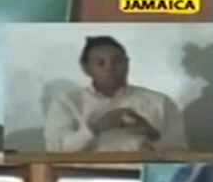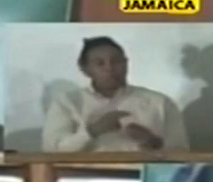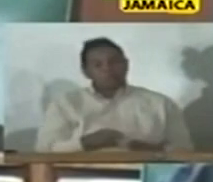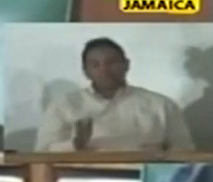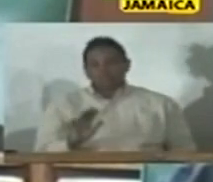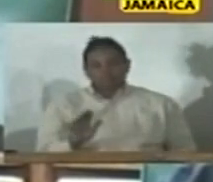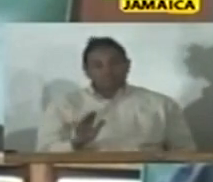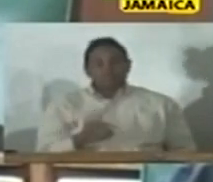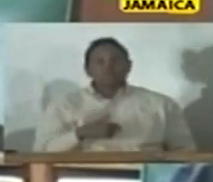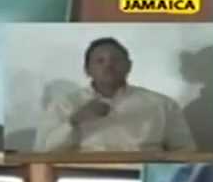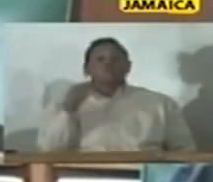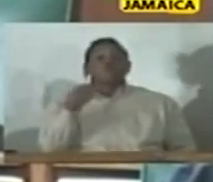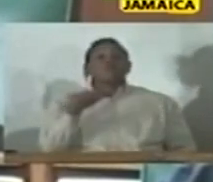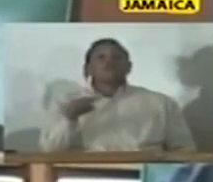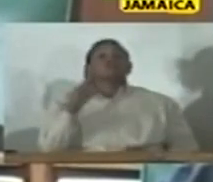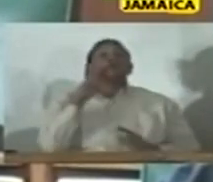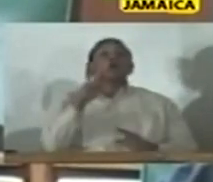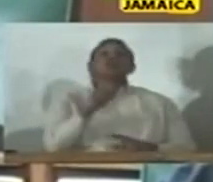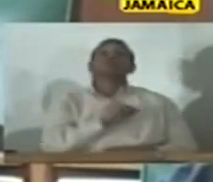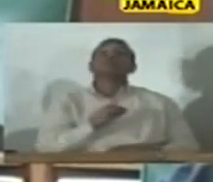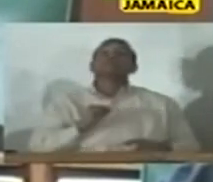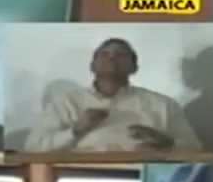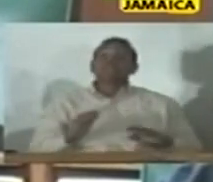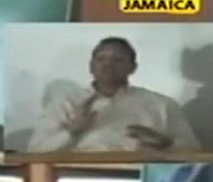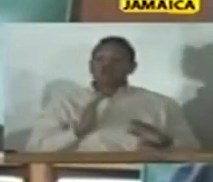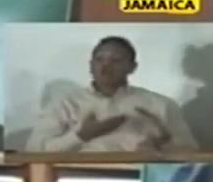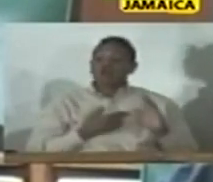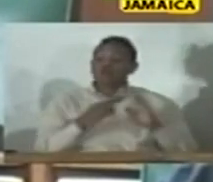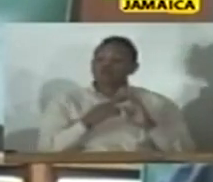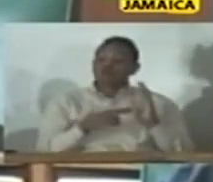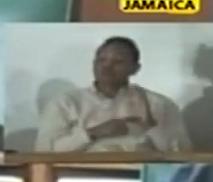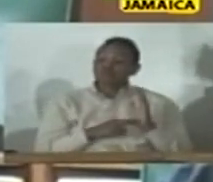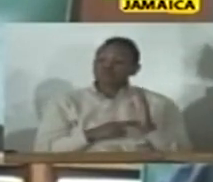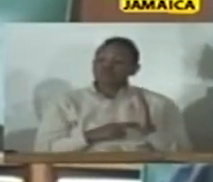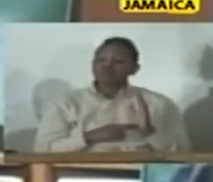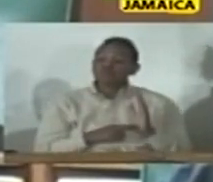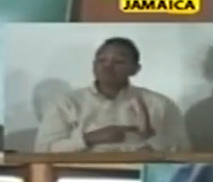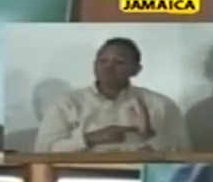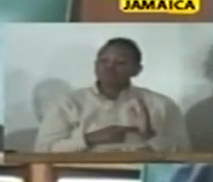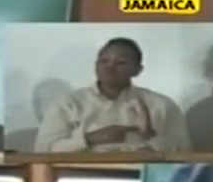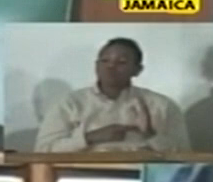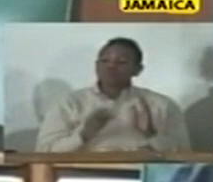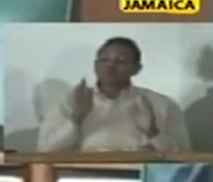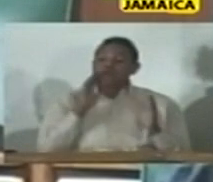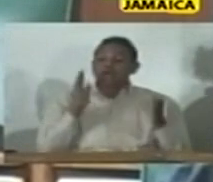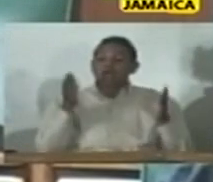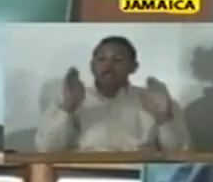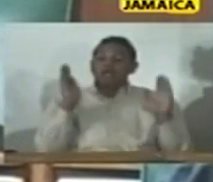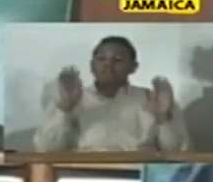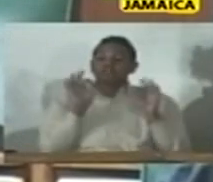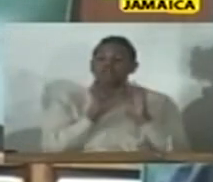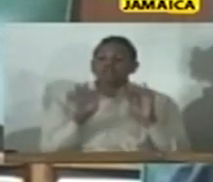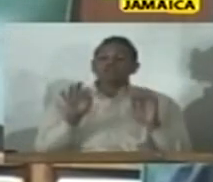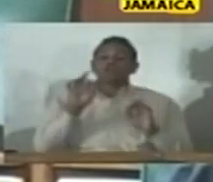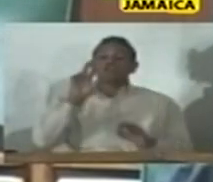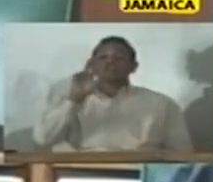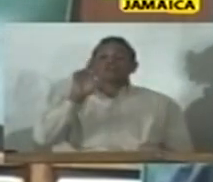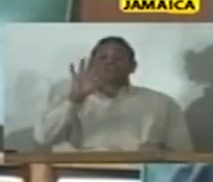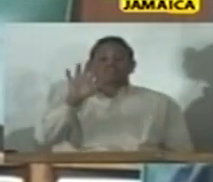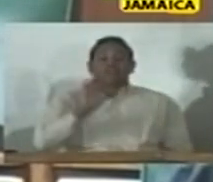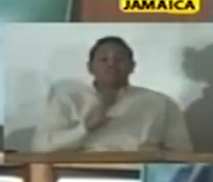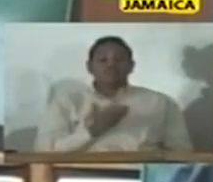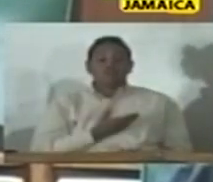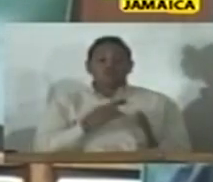just remind this Honorable Senate of our standing orders and draw our attention to clause 35 of our